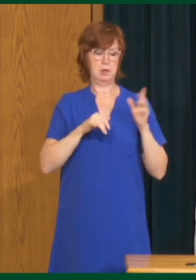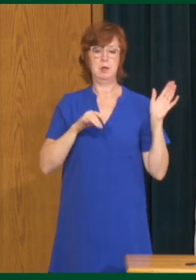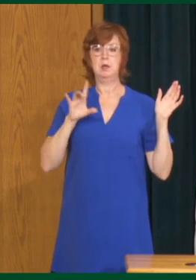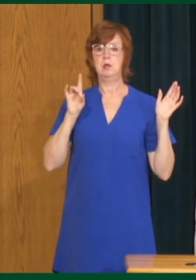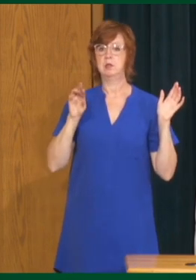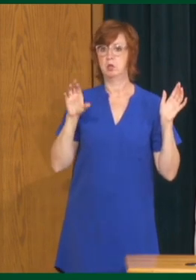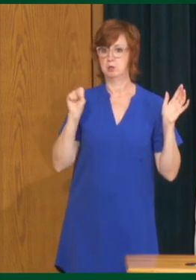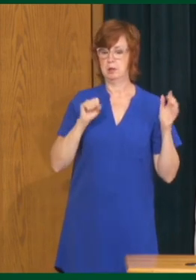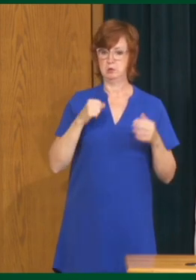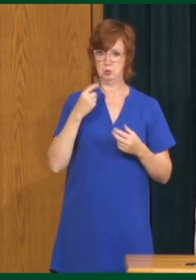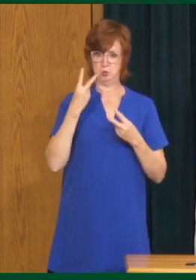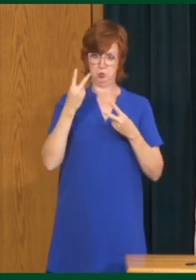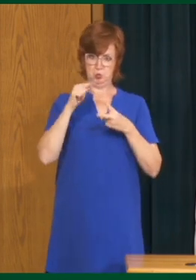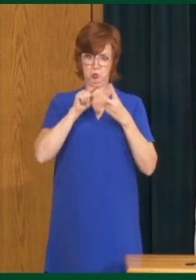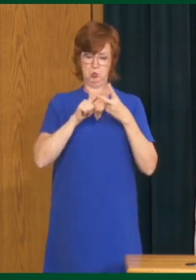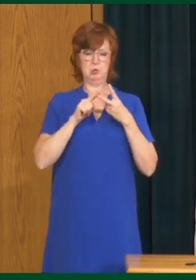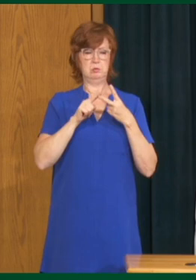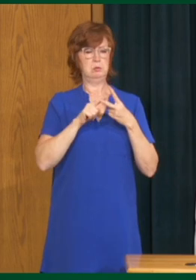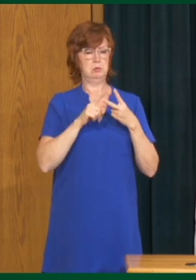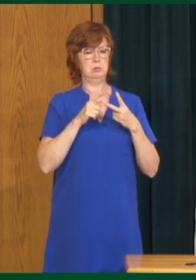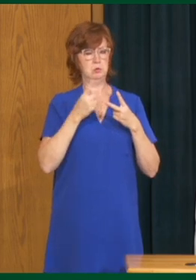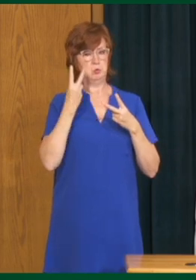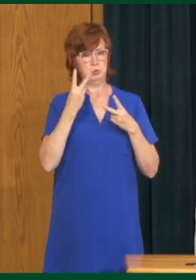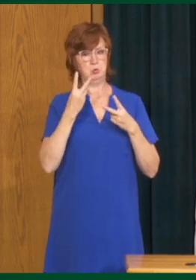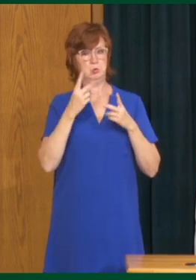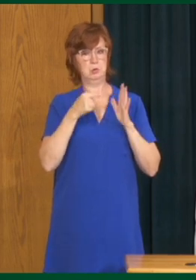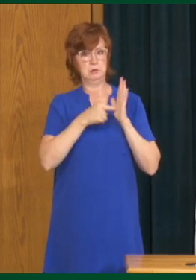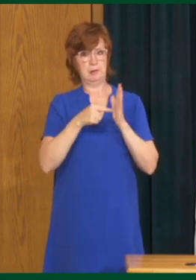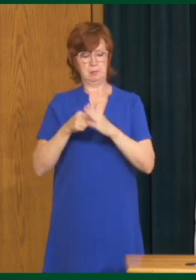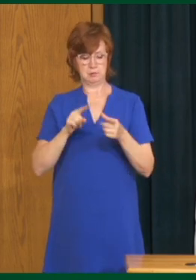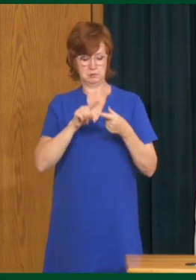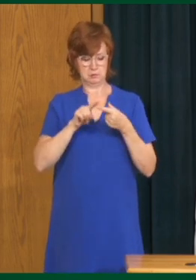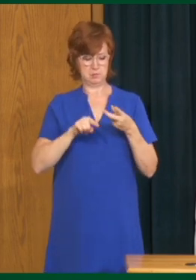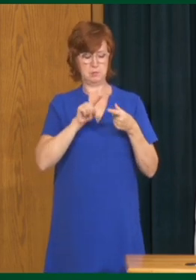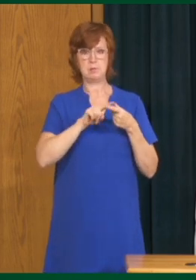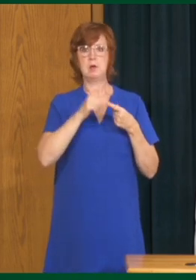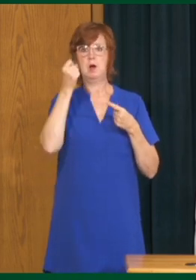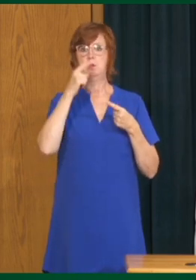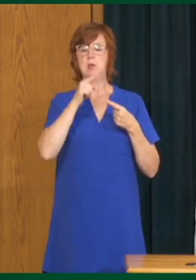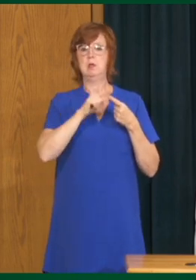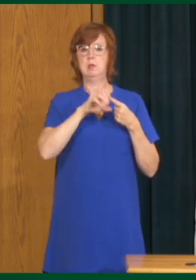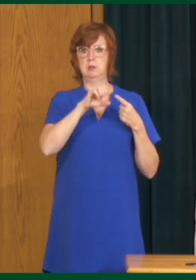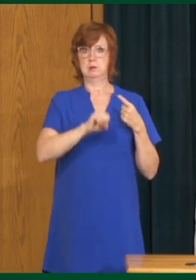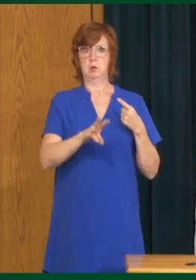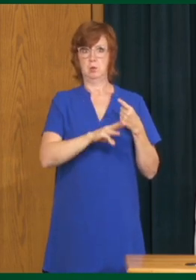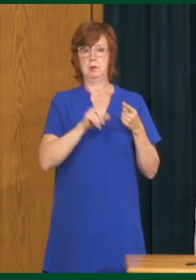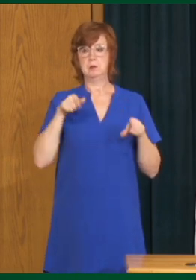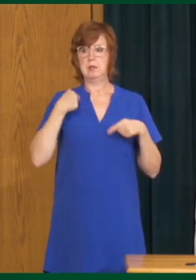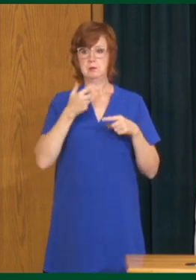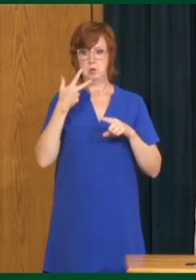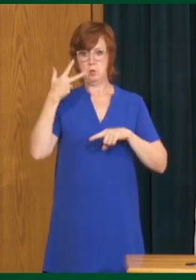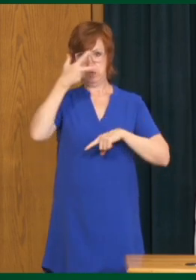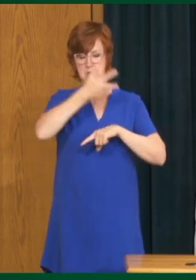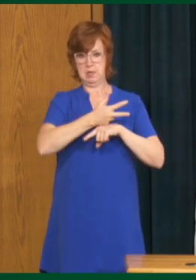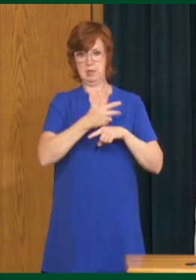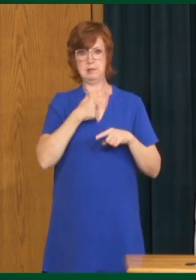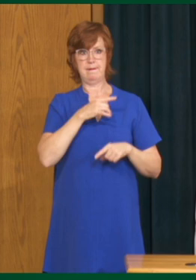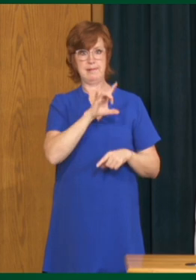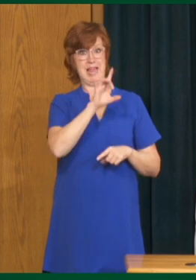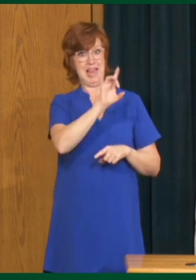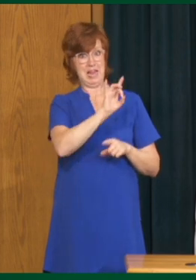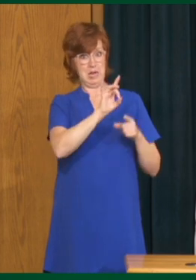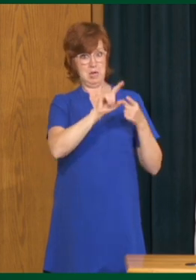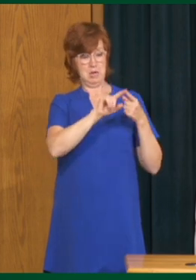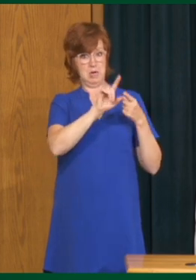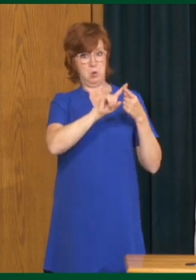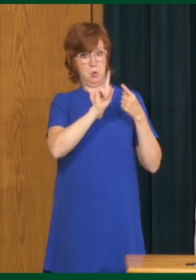things happening in the southwest and central parts of Saskatchewan. There's around 8 cases over the last 3 to 4 days that are